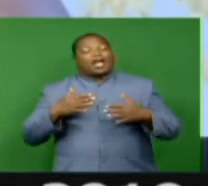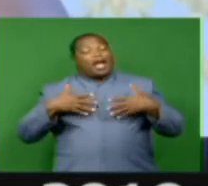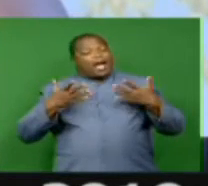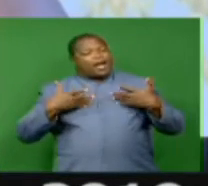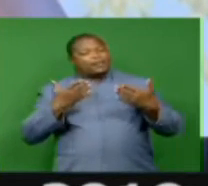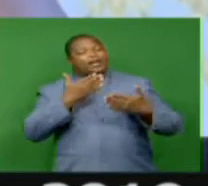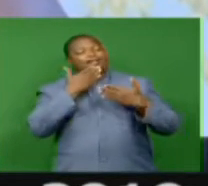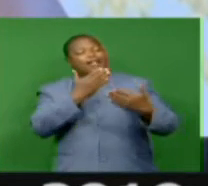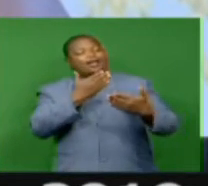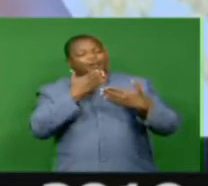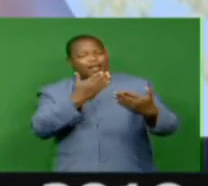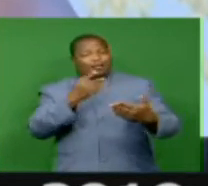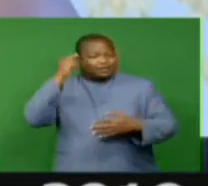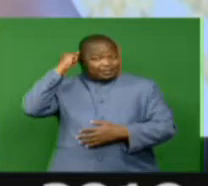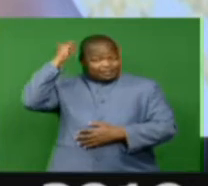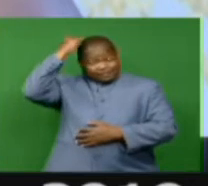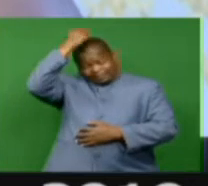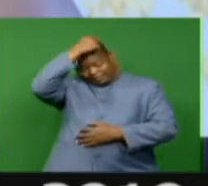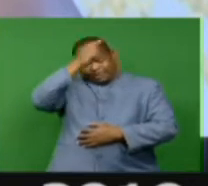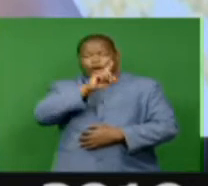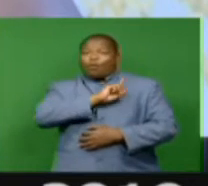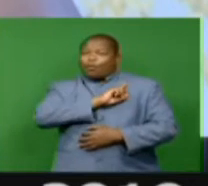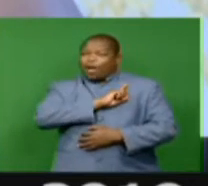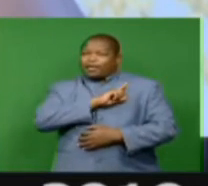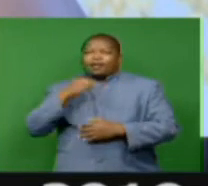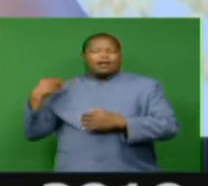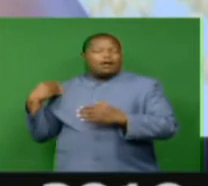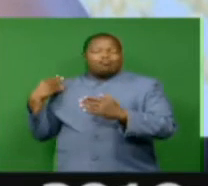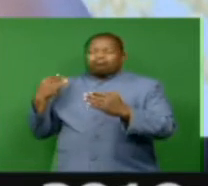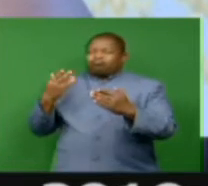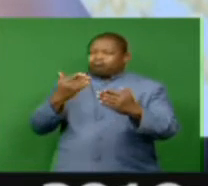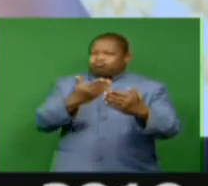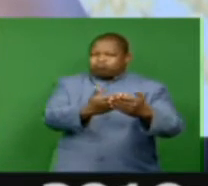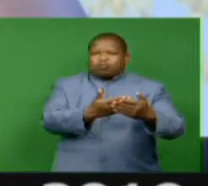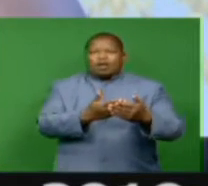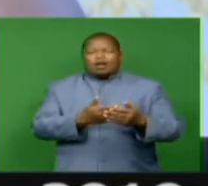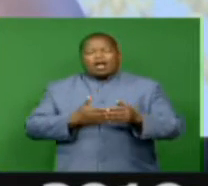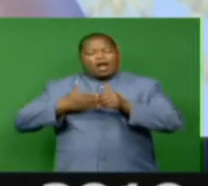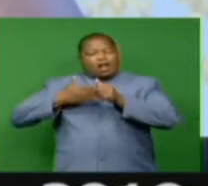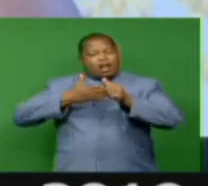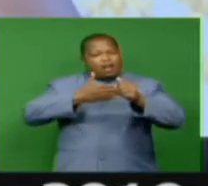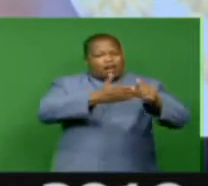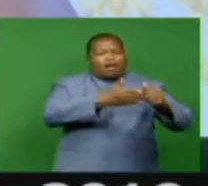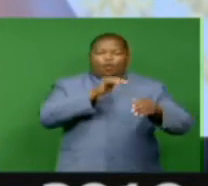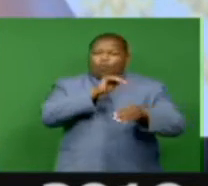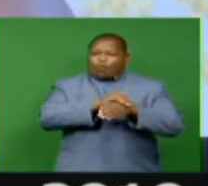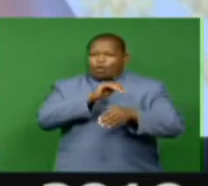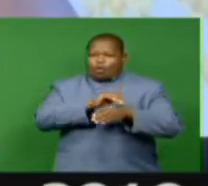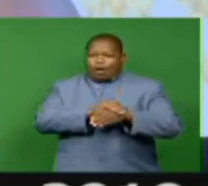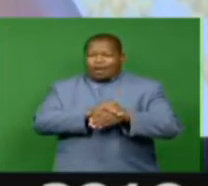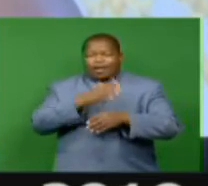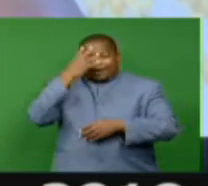leadership, which has brought us together today to witness this historic launching